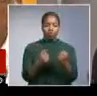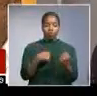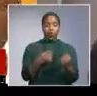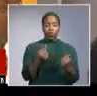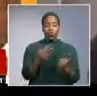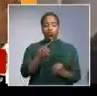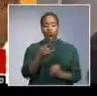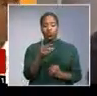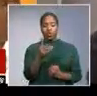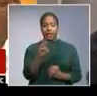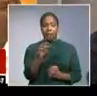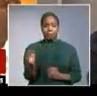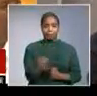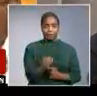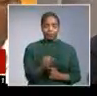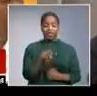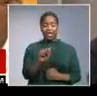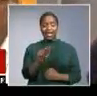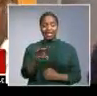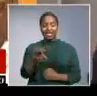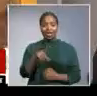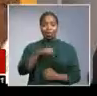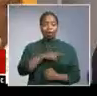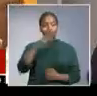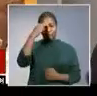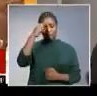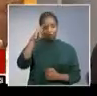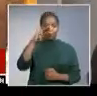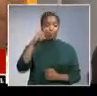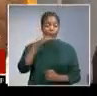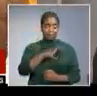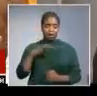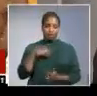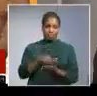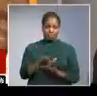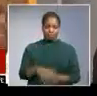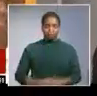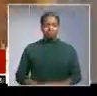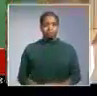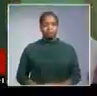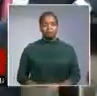Bobani in PE, and the ANC pushing to oust Tshwane Mayor Solim Zimanga on Thursday.